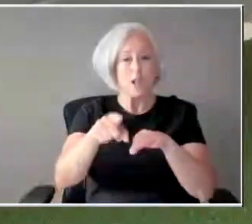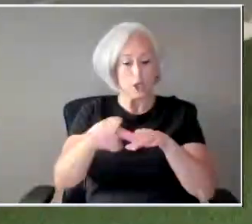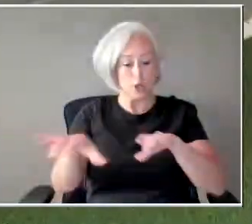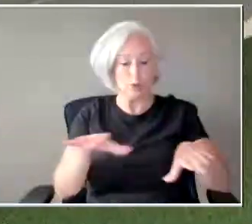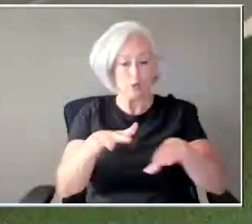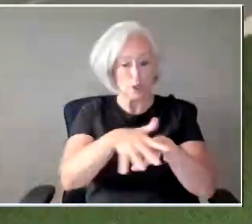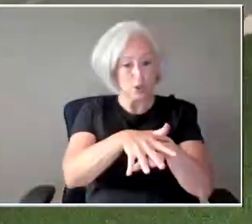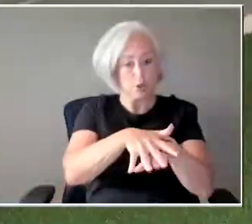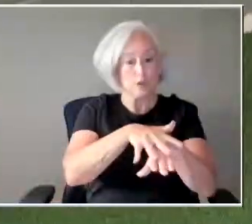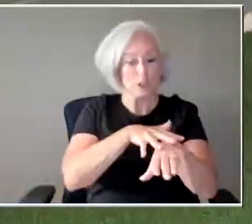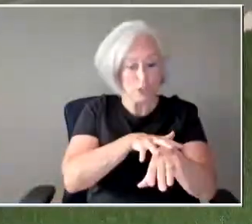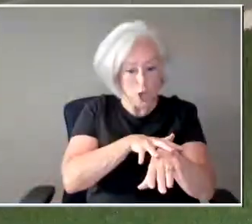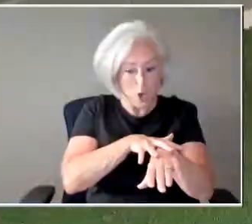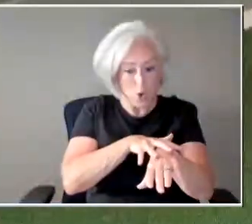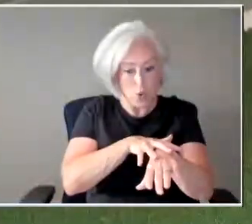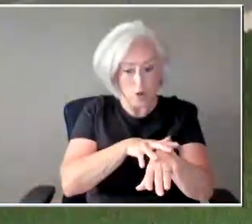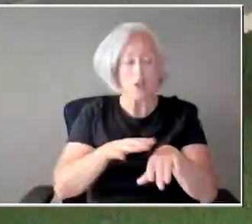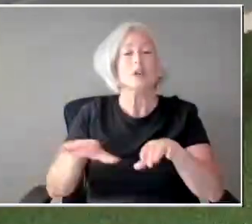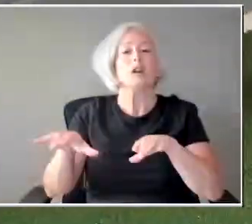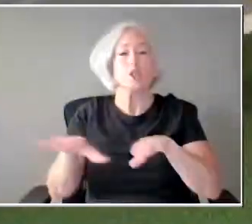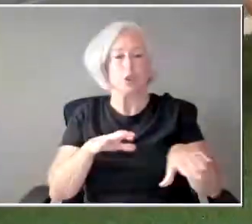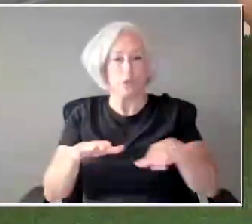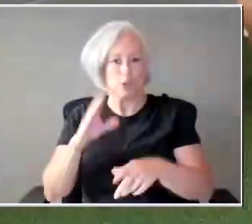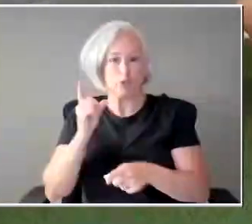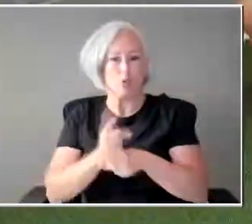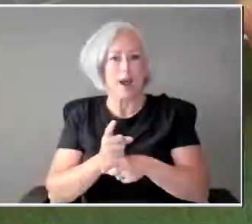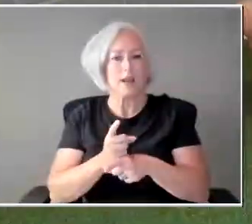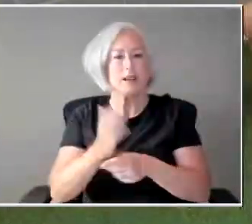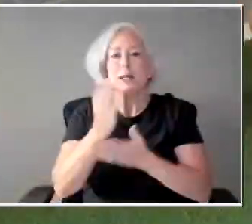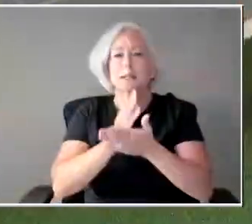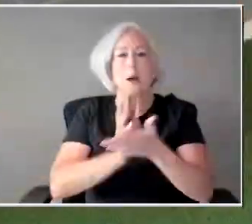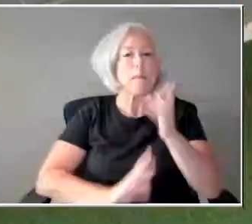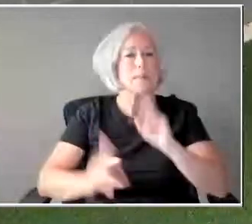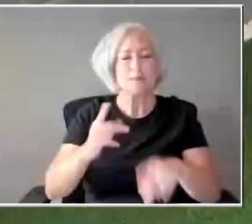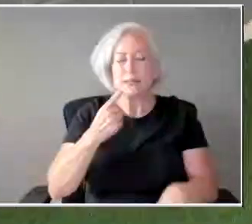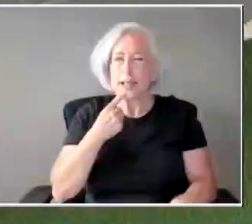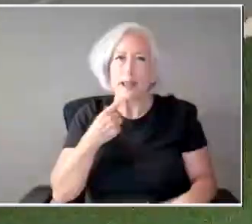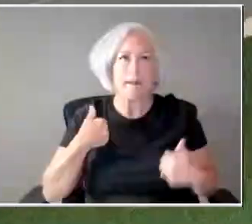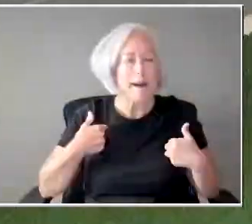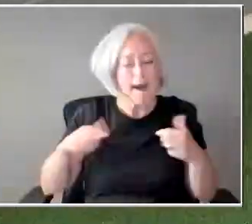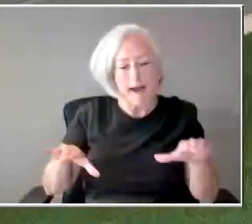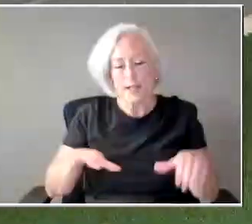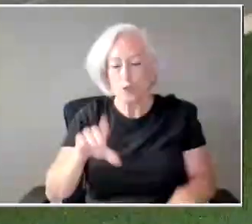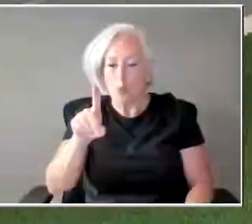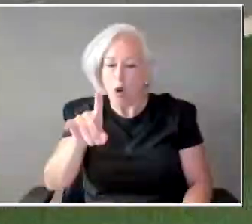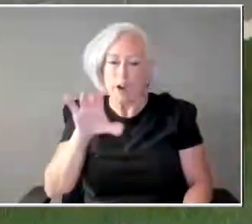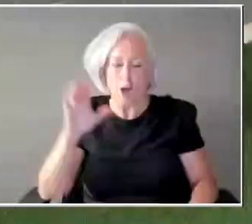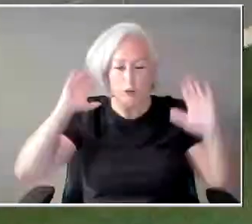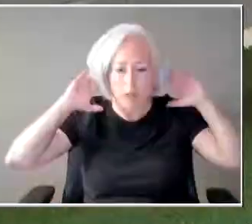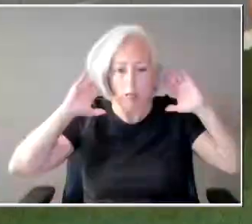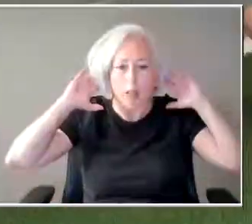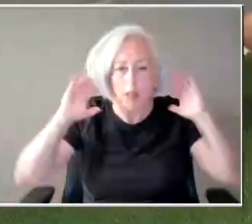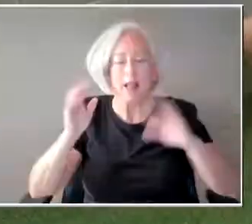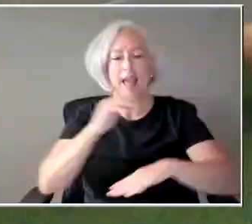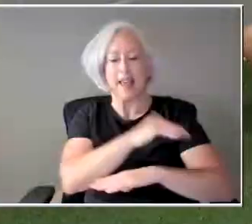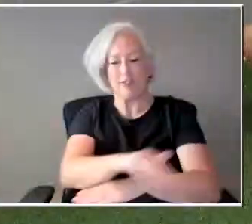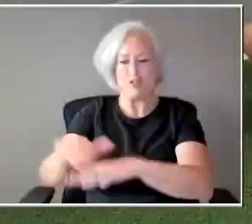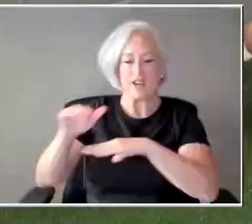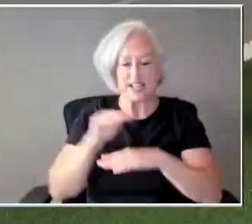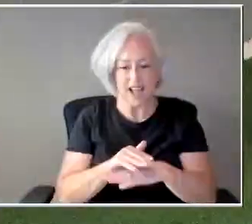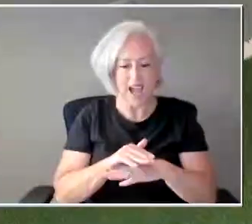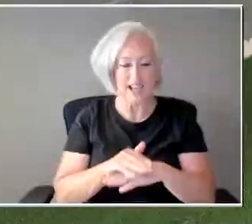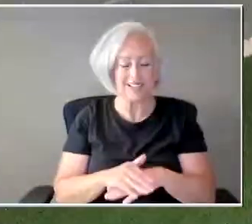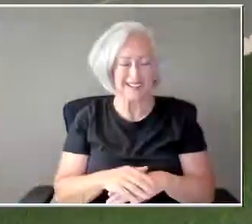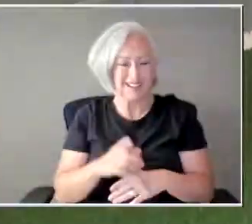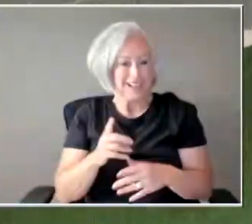as many. I have people like, oh, I do 100 crunches a night and I'm not getting a six-pack. Well, usually our abs are a quick burn muscle group, and so if